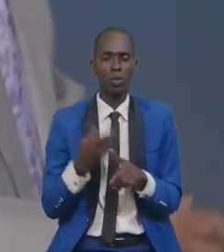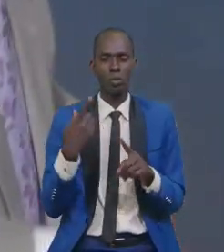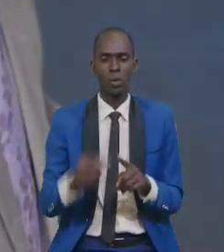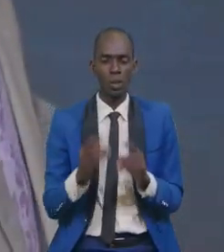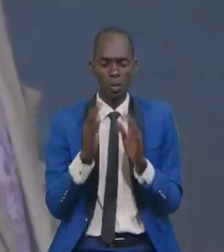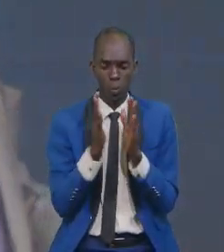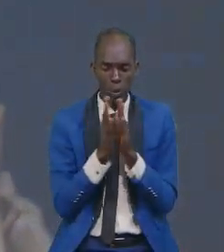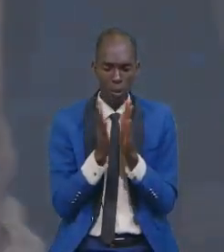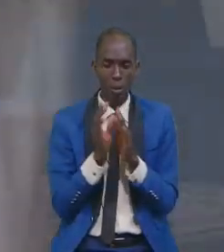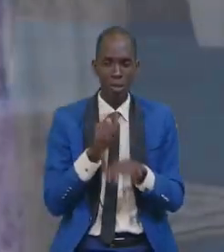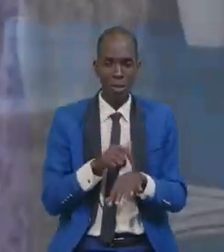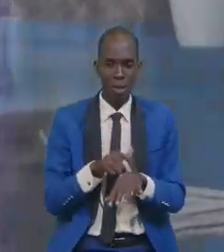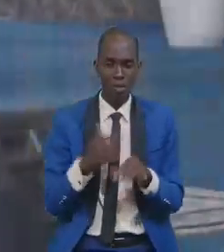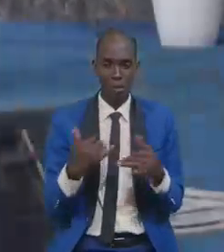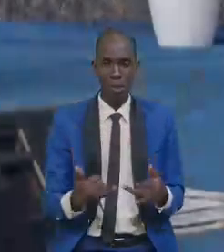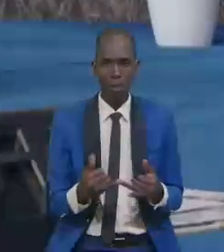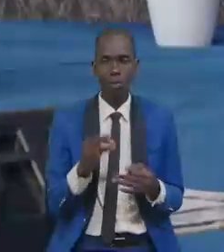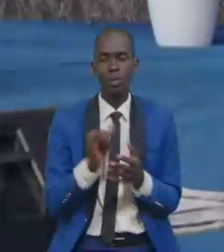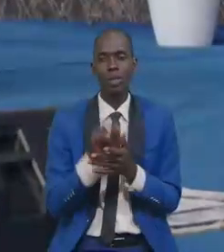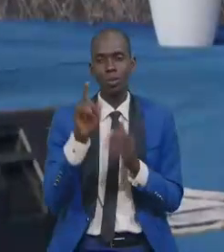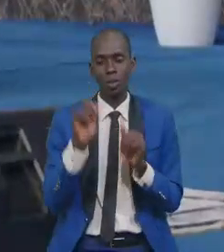so that you can be lost like him.